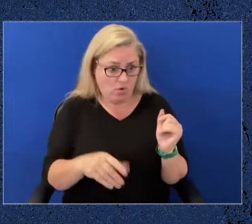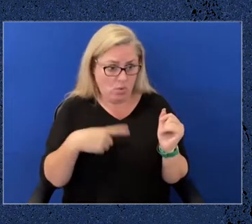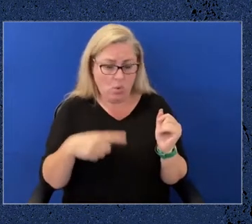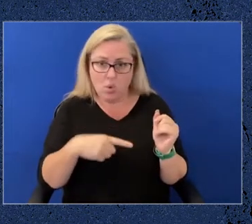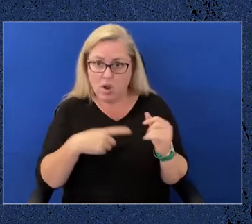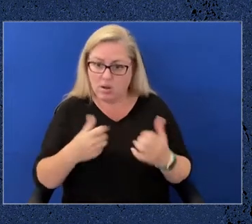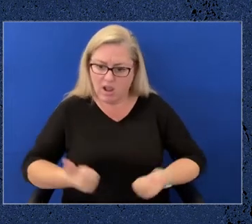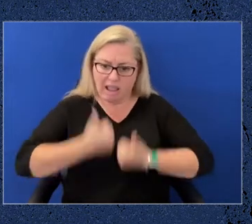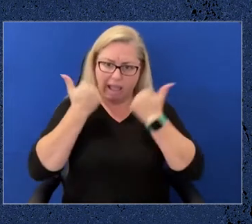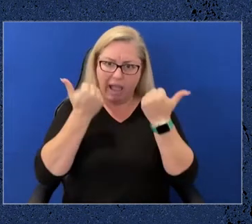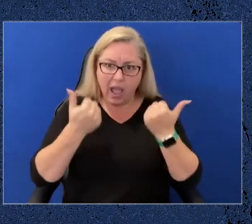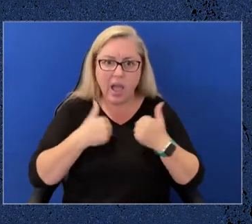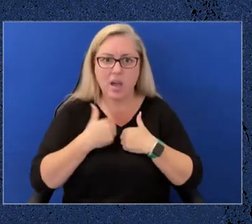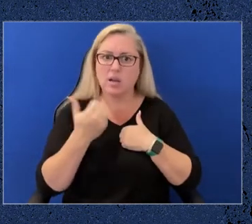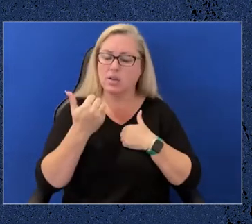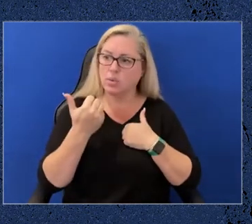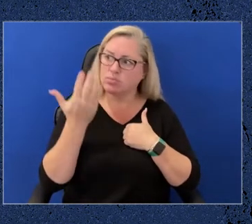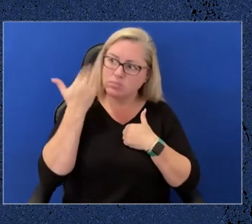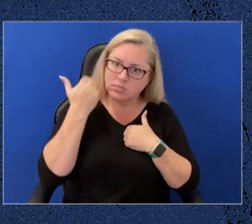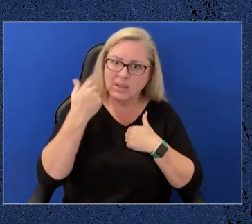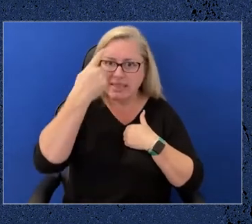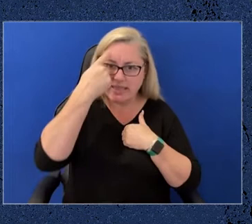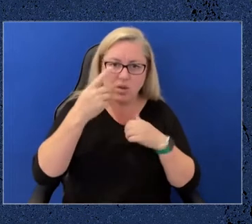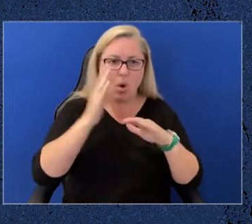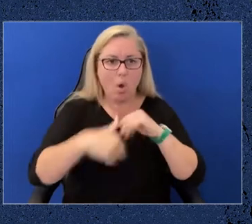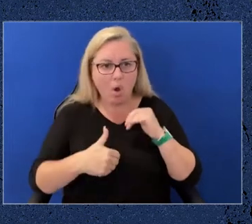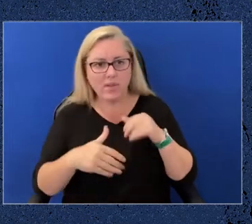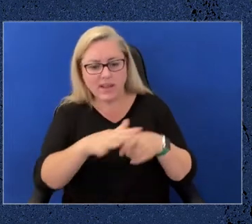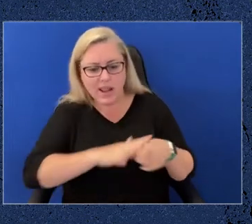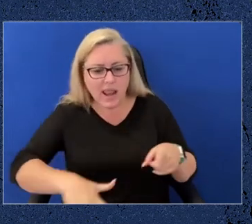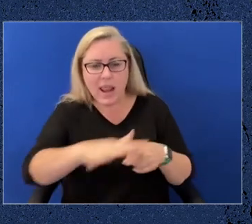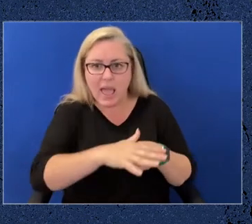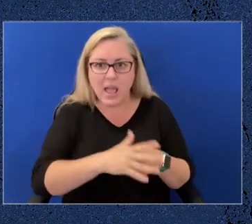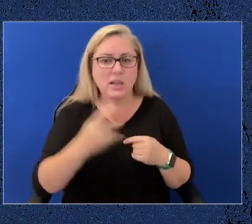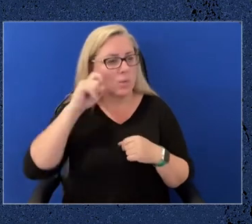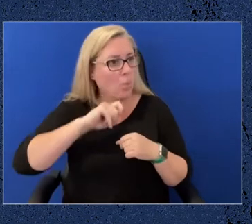and recent thinking about land, water, and ecological management.